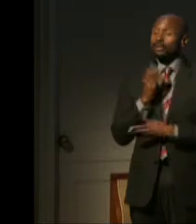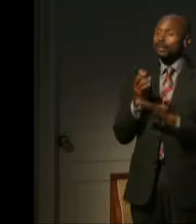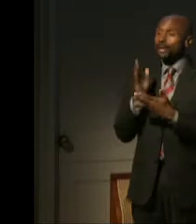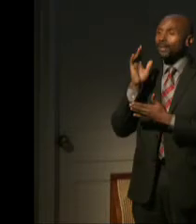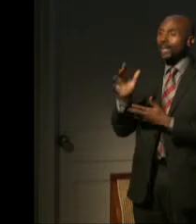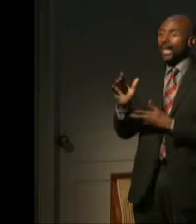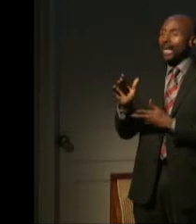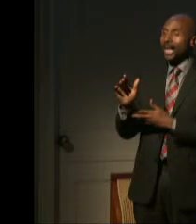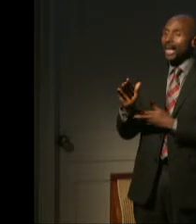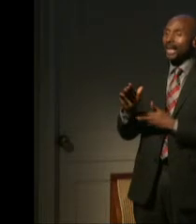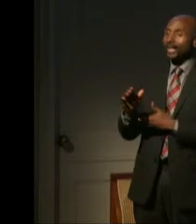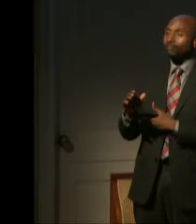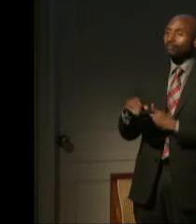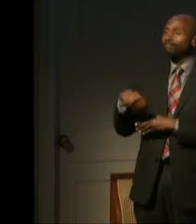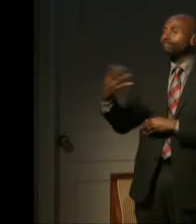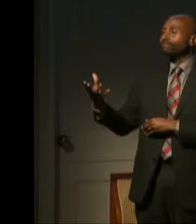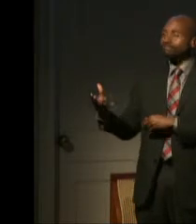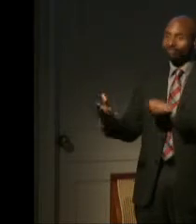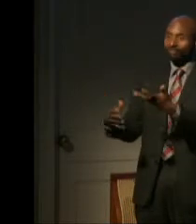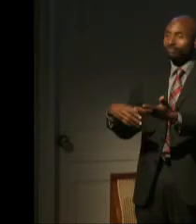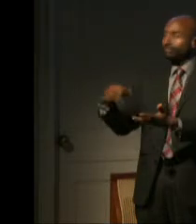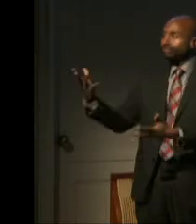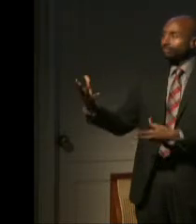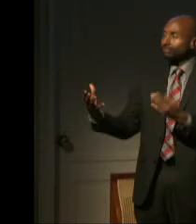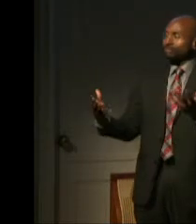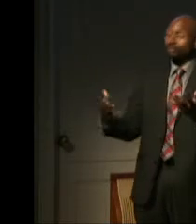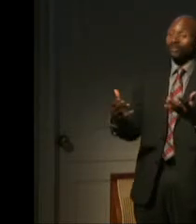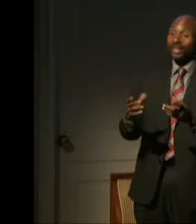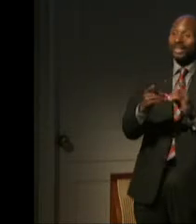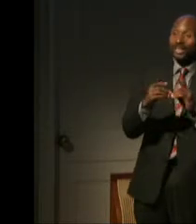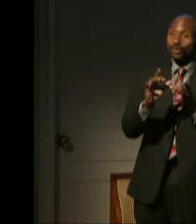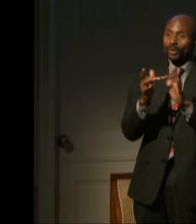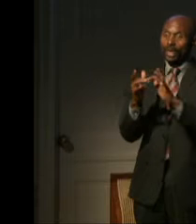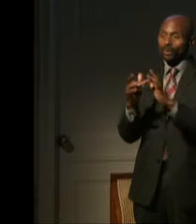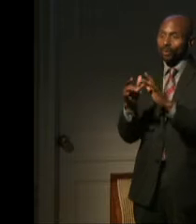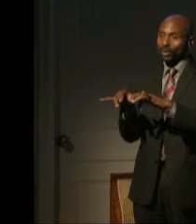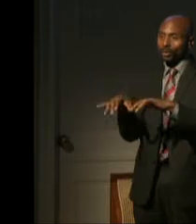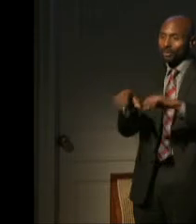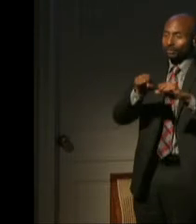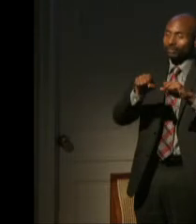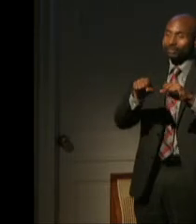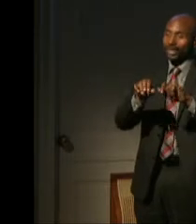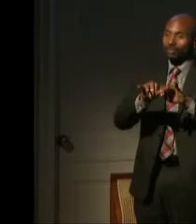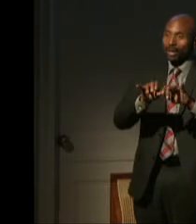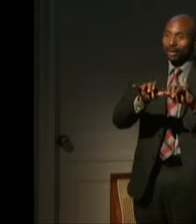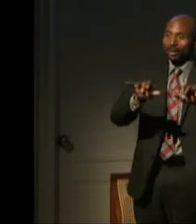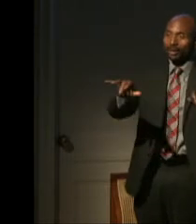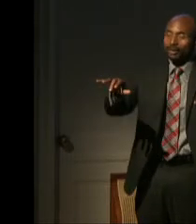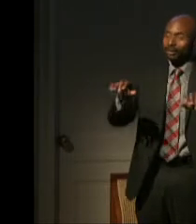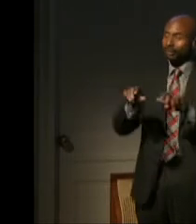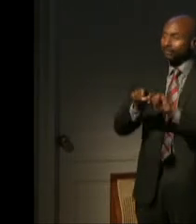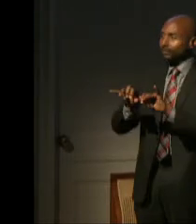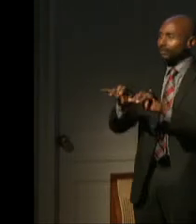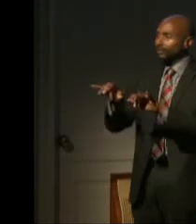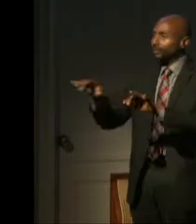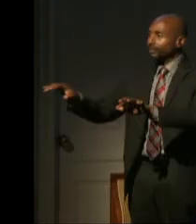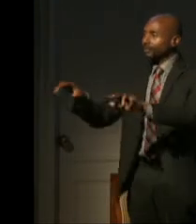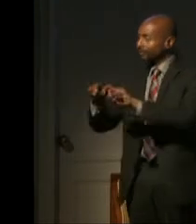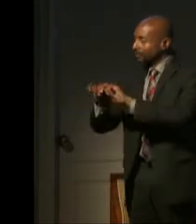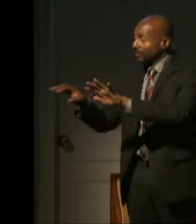circulate. They might take to digital networks directly, so that a physical intervention